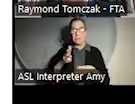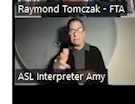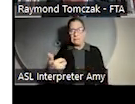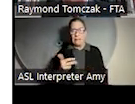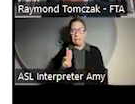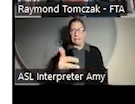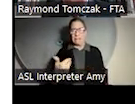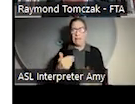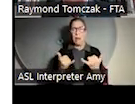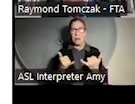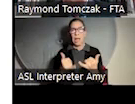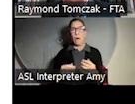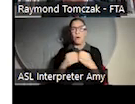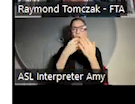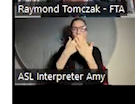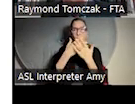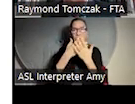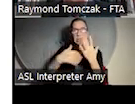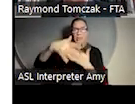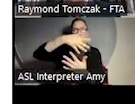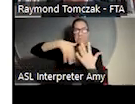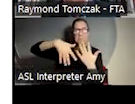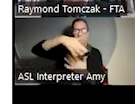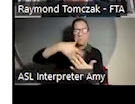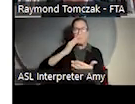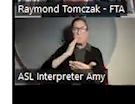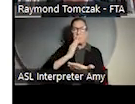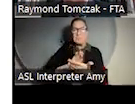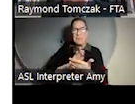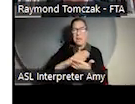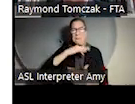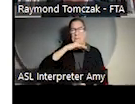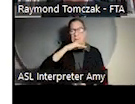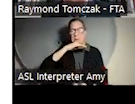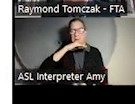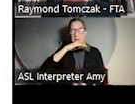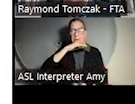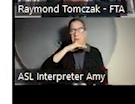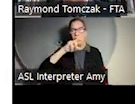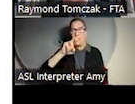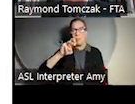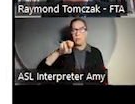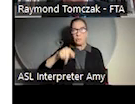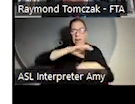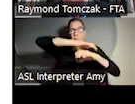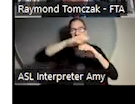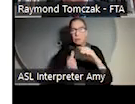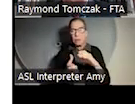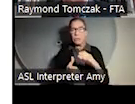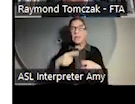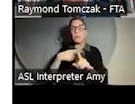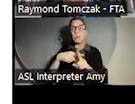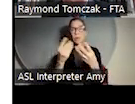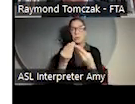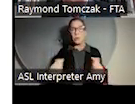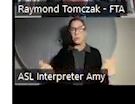air handling and filtering, stop emissions from affecting air quality. Enclosing the ramps will also remedy the current issue where bus